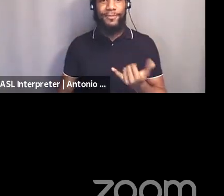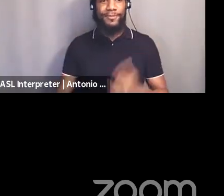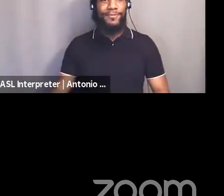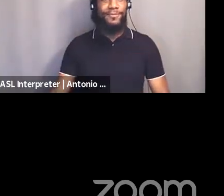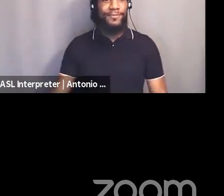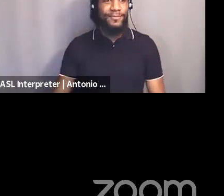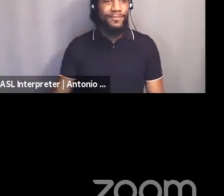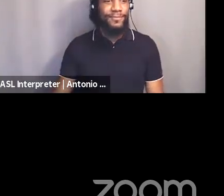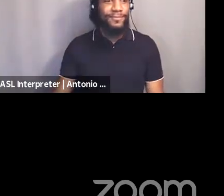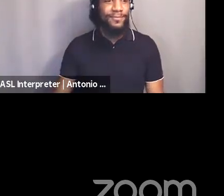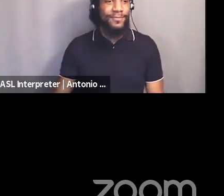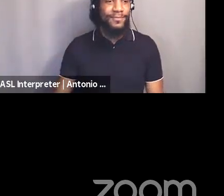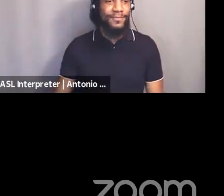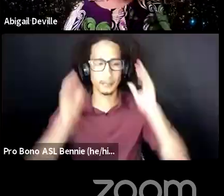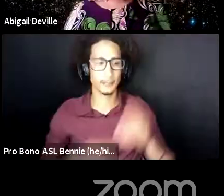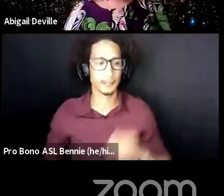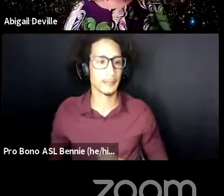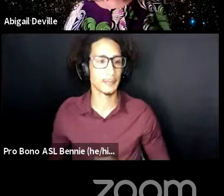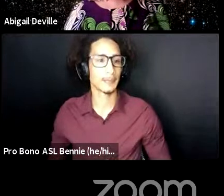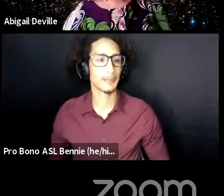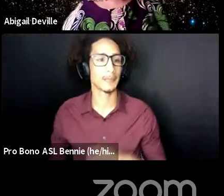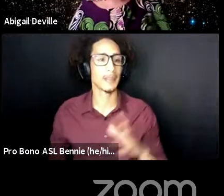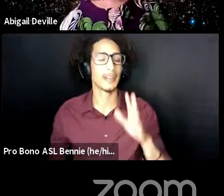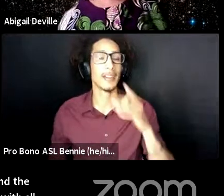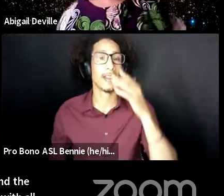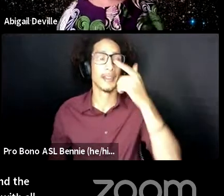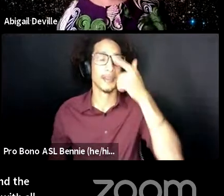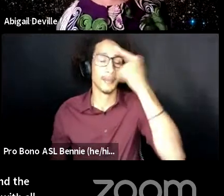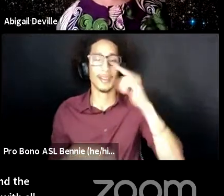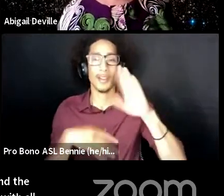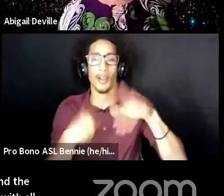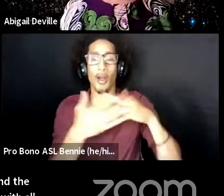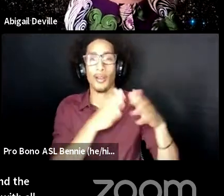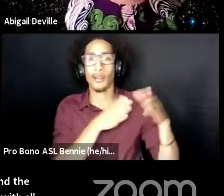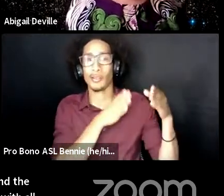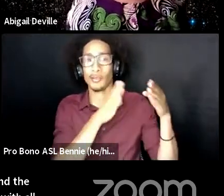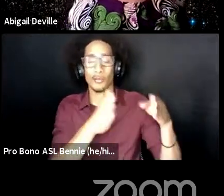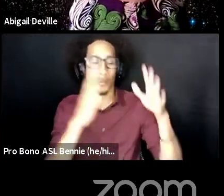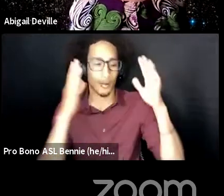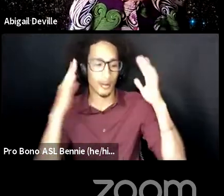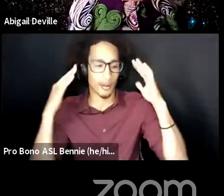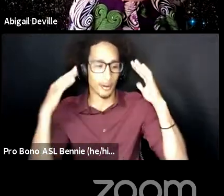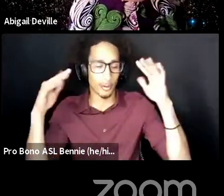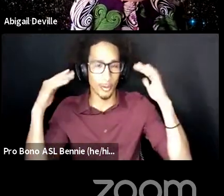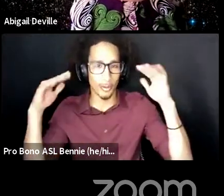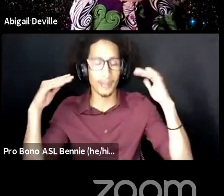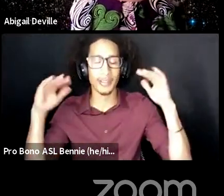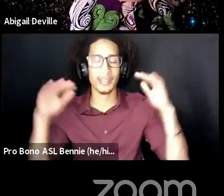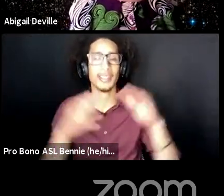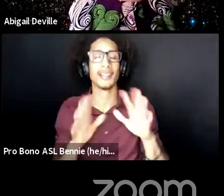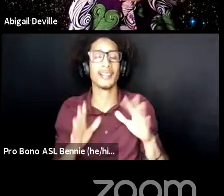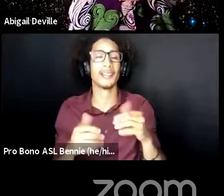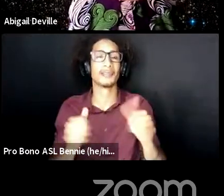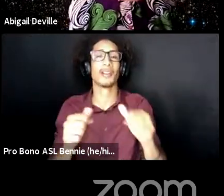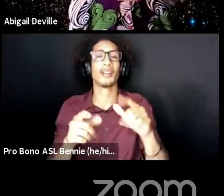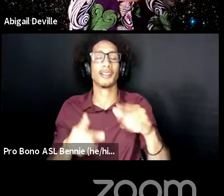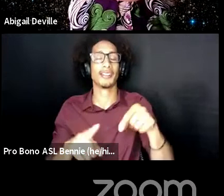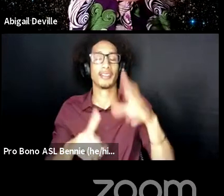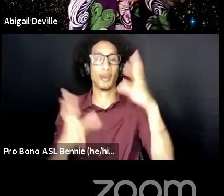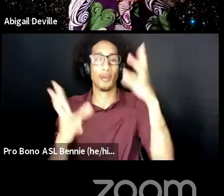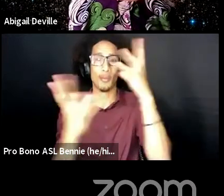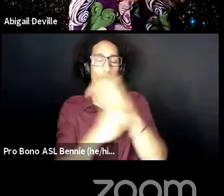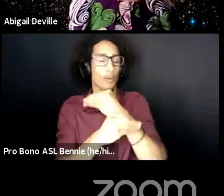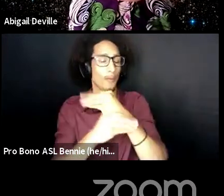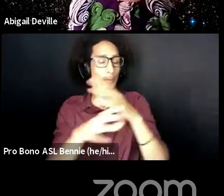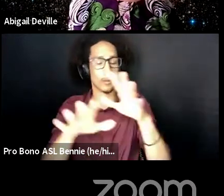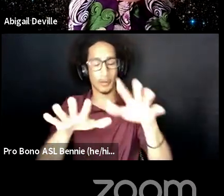Mm-hmm. Yeah. It's because all the street noise, I'm trying to keep the sense of, you know, this beautiful bubble we have without